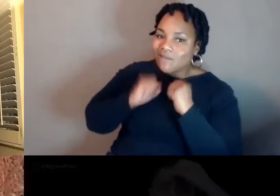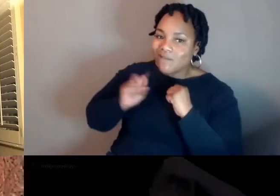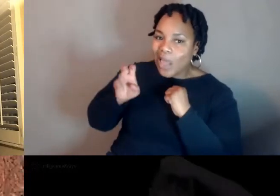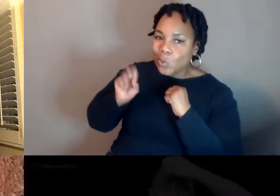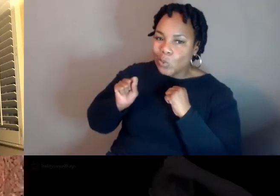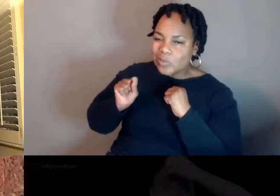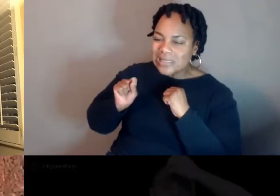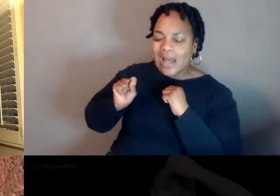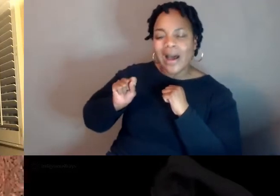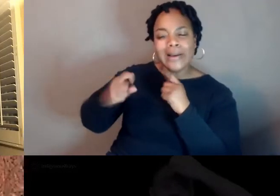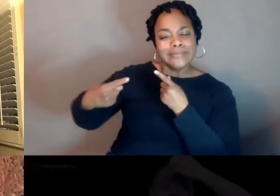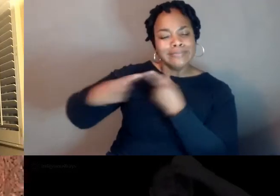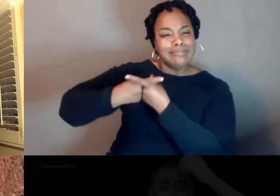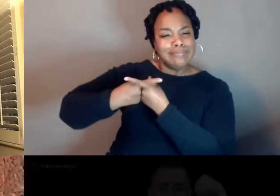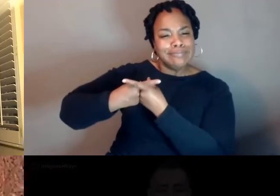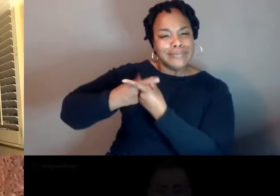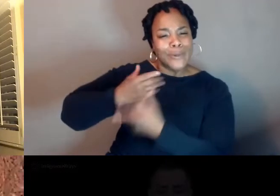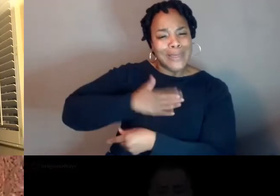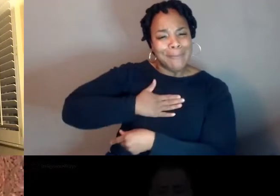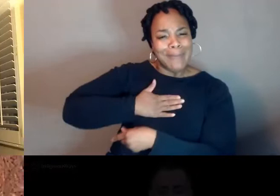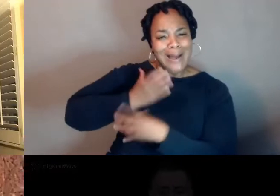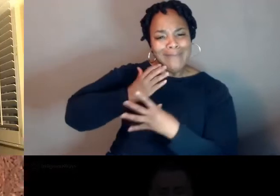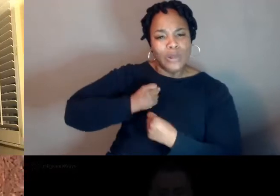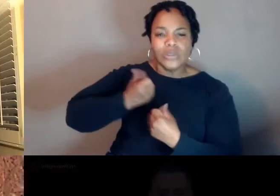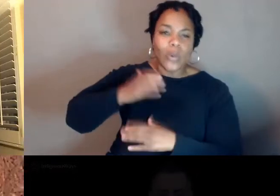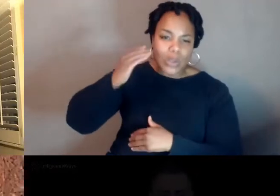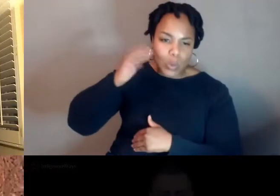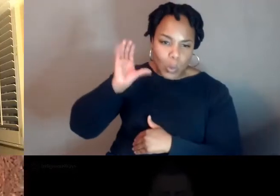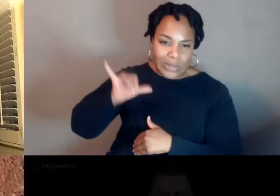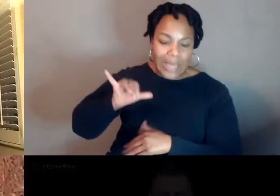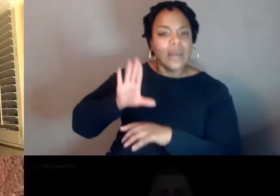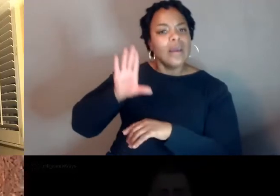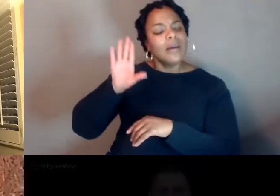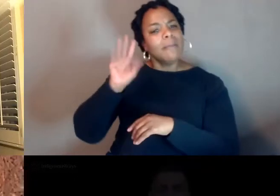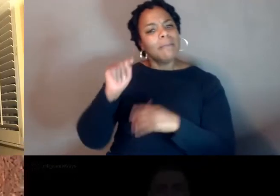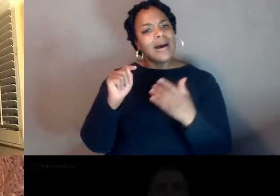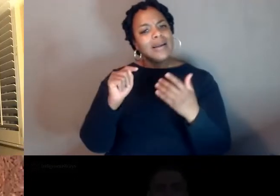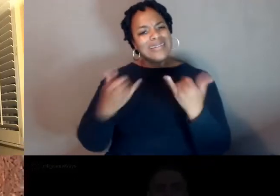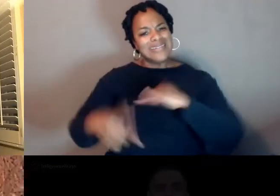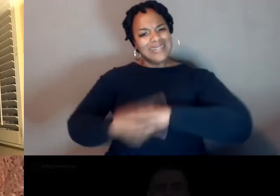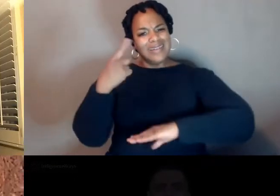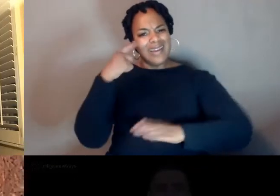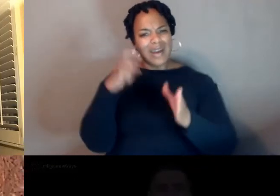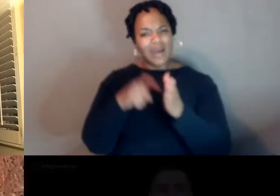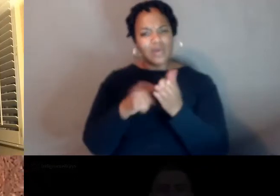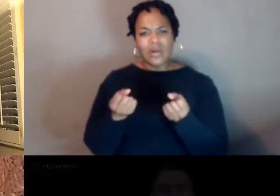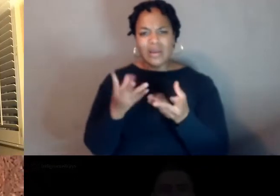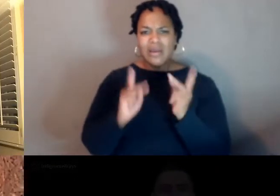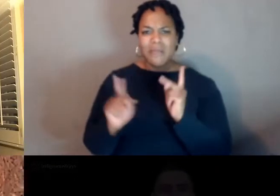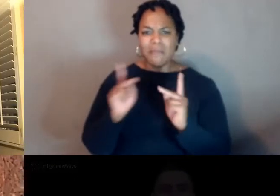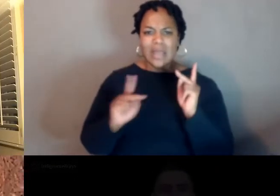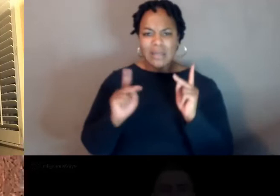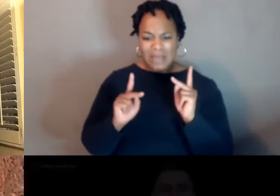of thing. And what I see now, people have no idea what they believe. The first